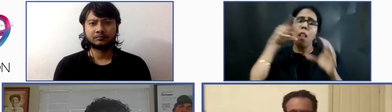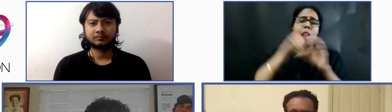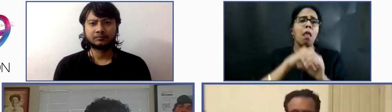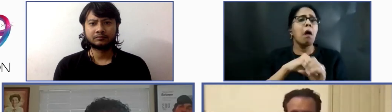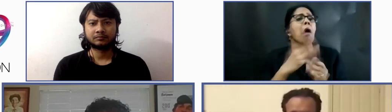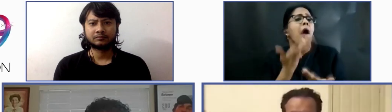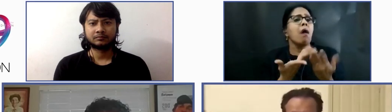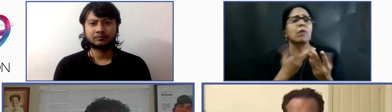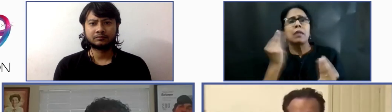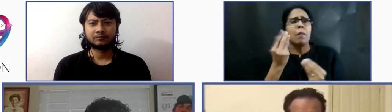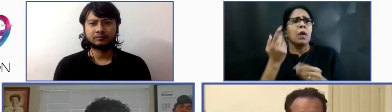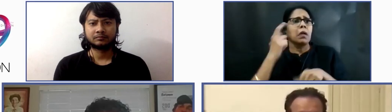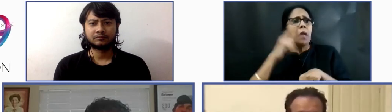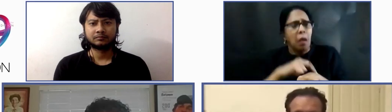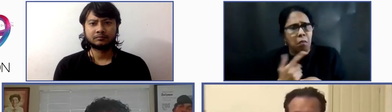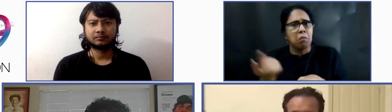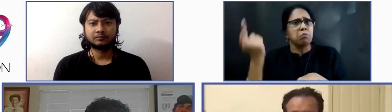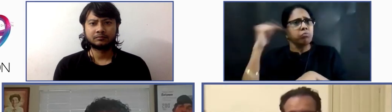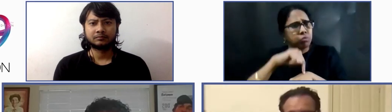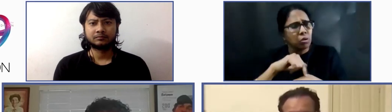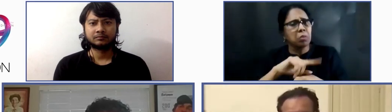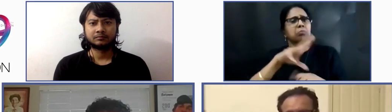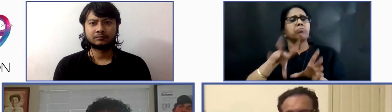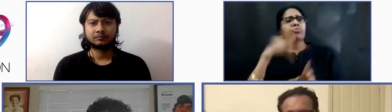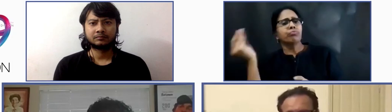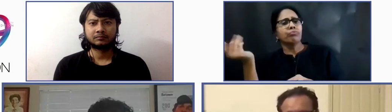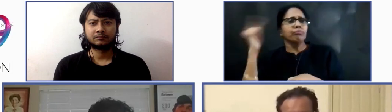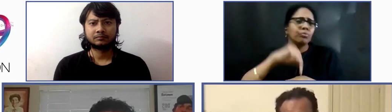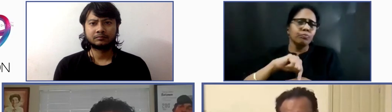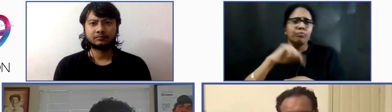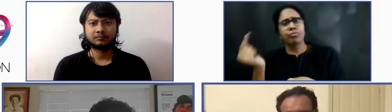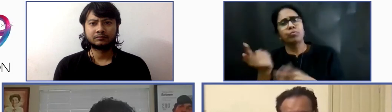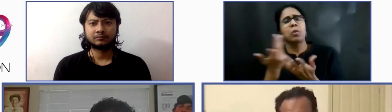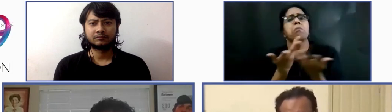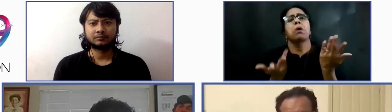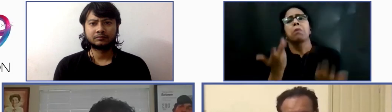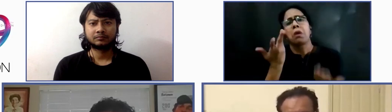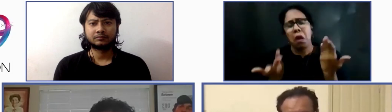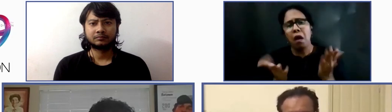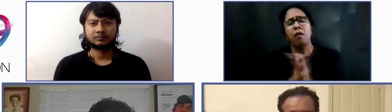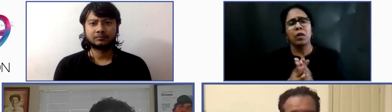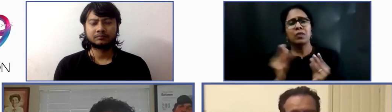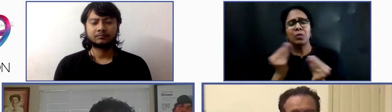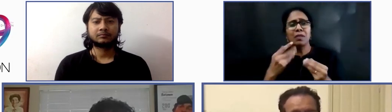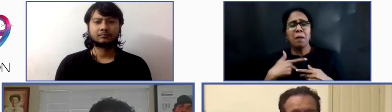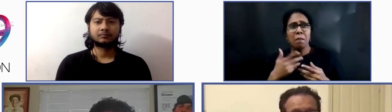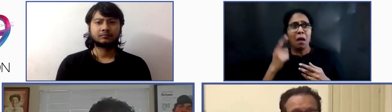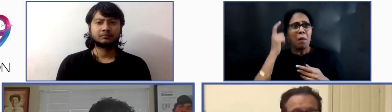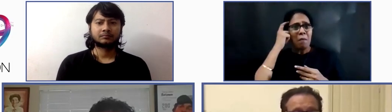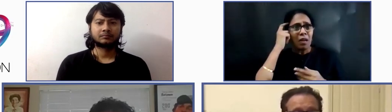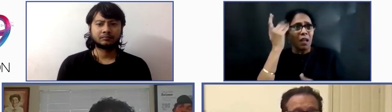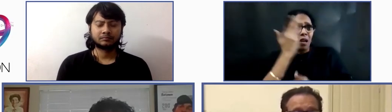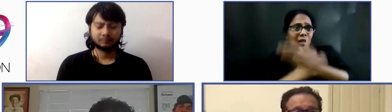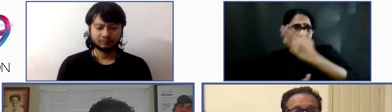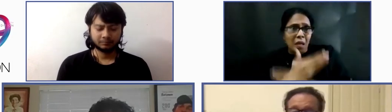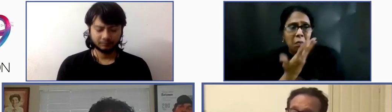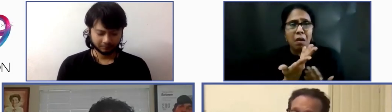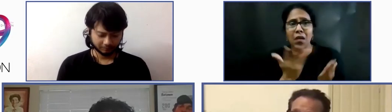goes. So we need to understand ourselves also when we are dealing with mental disability. Physical